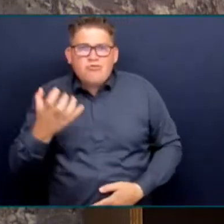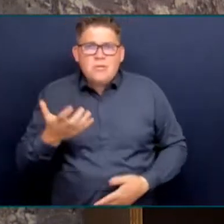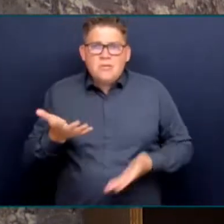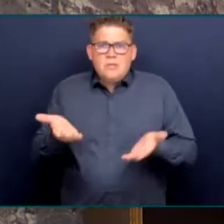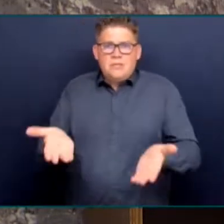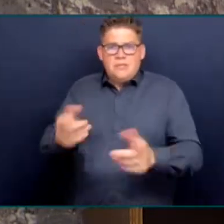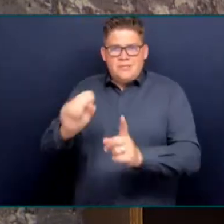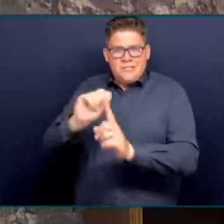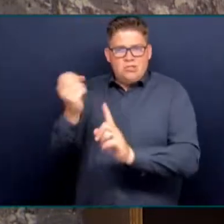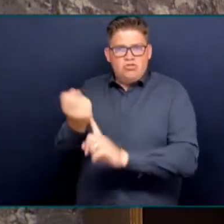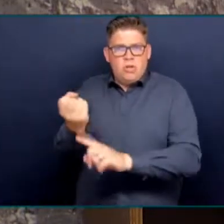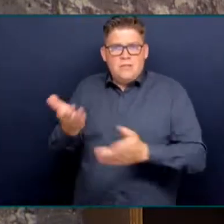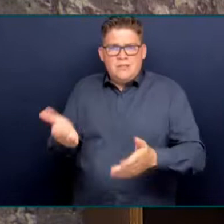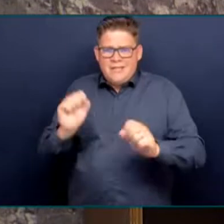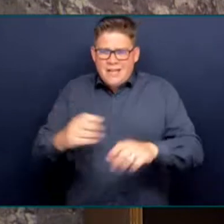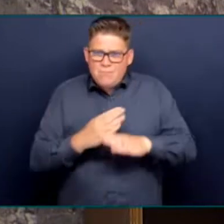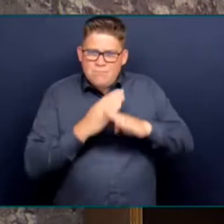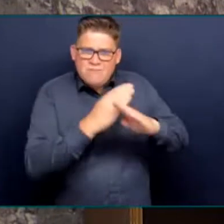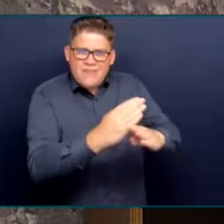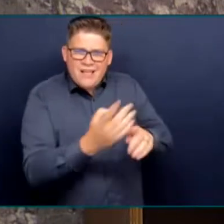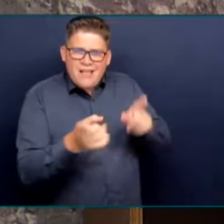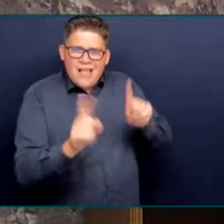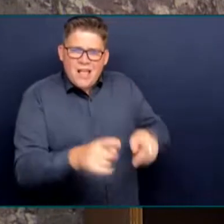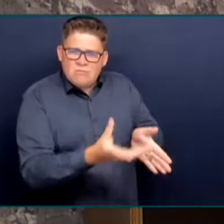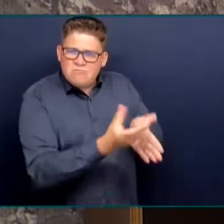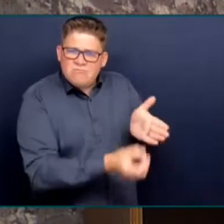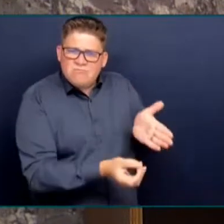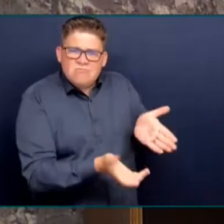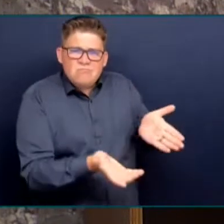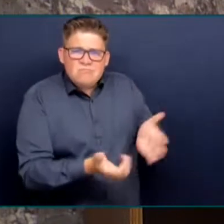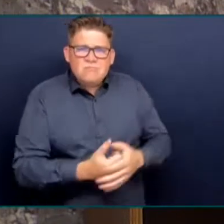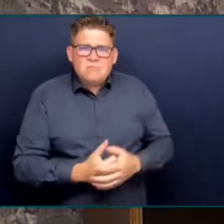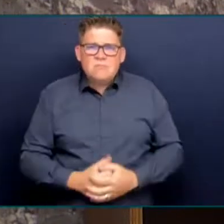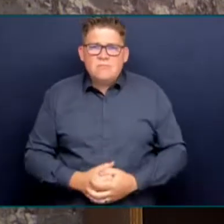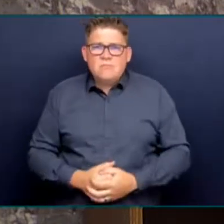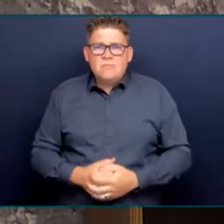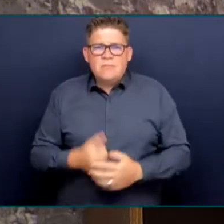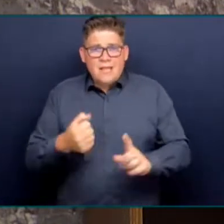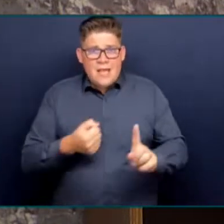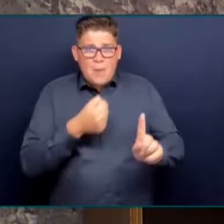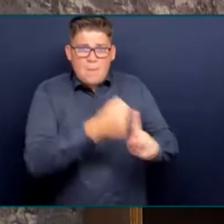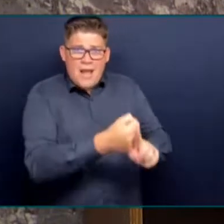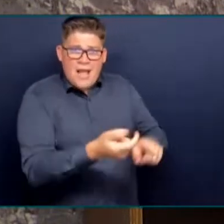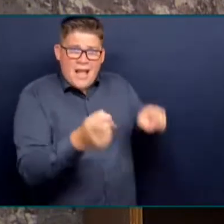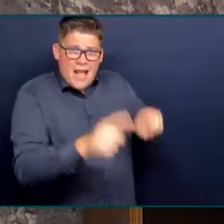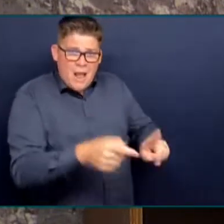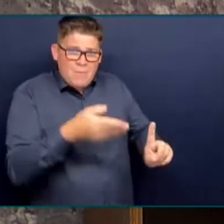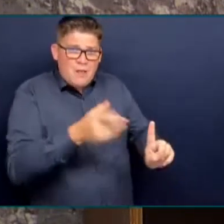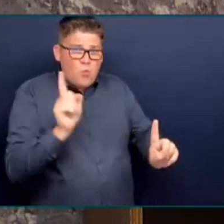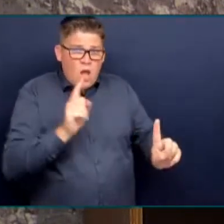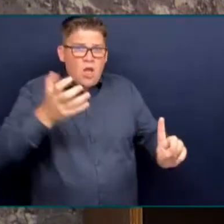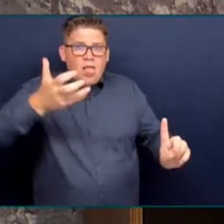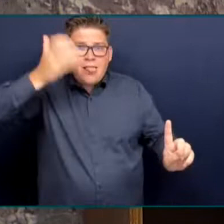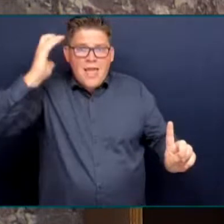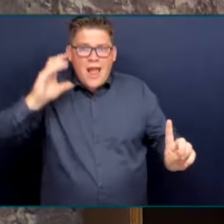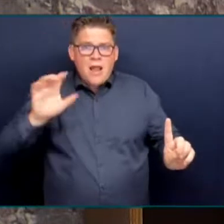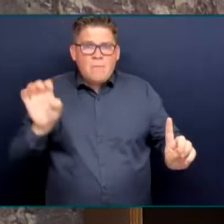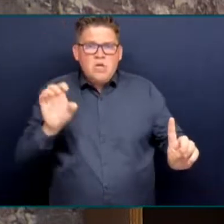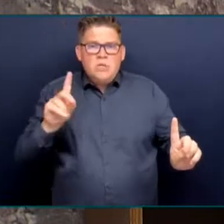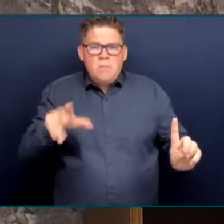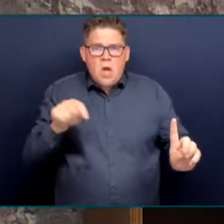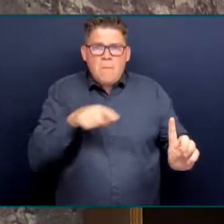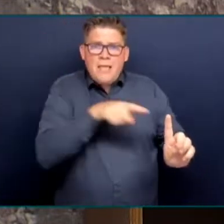prevented. This has happened at the Lionsgate ER, but this could be honestly any emergency room in the province at this